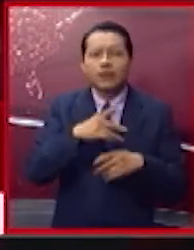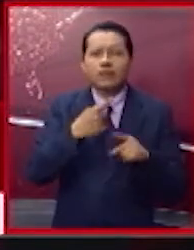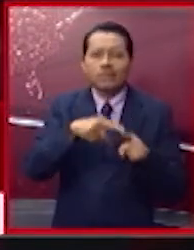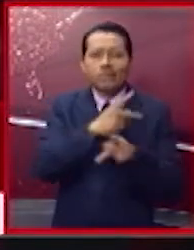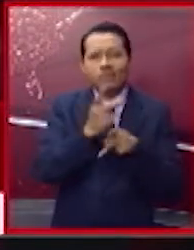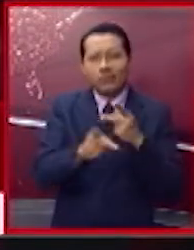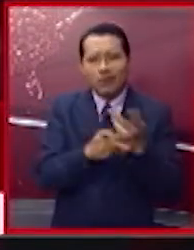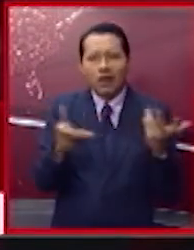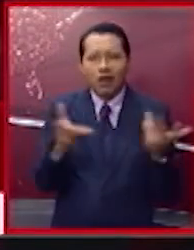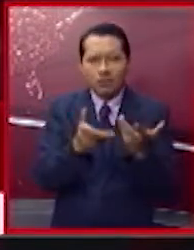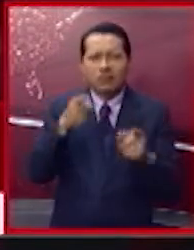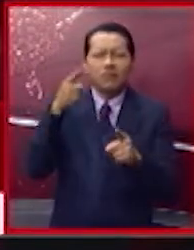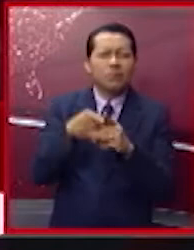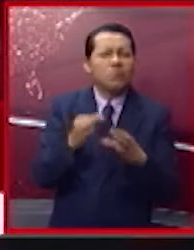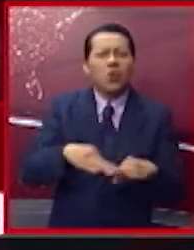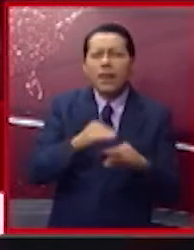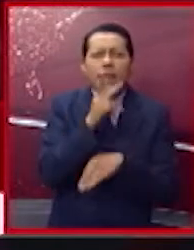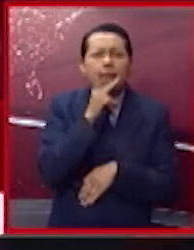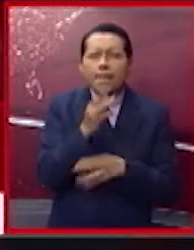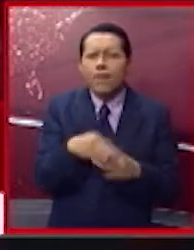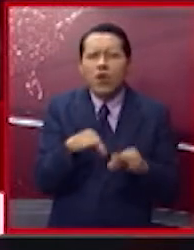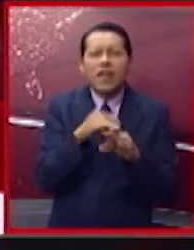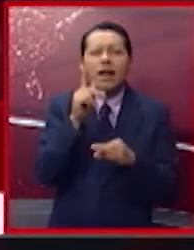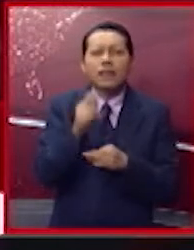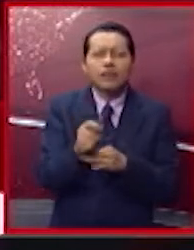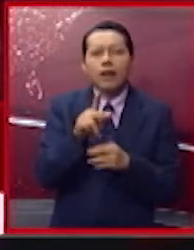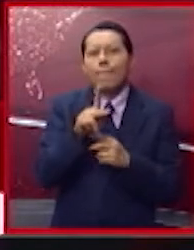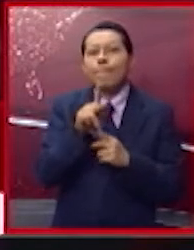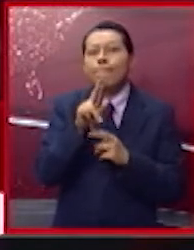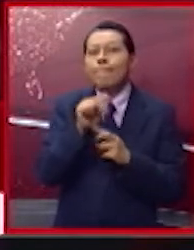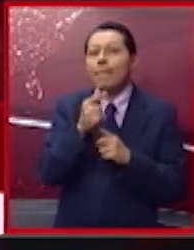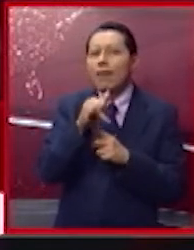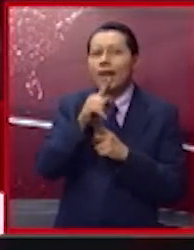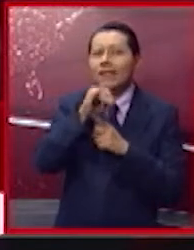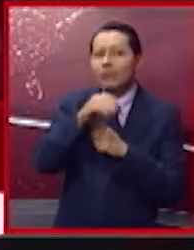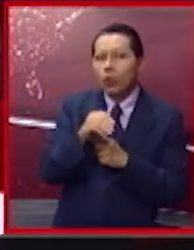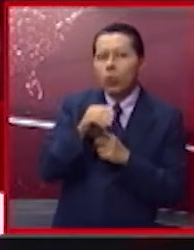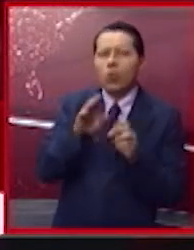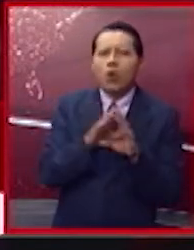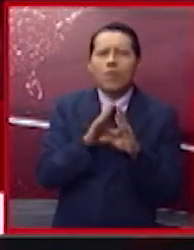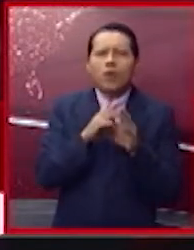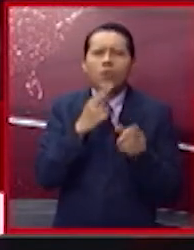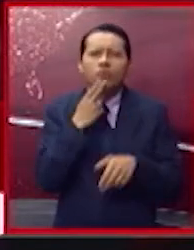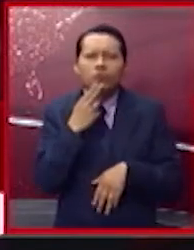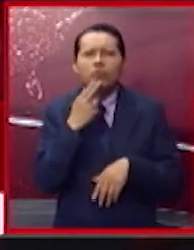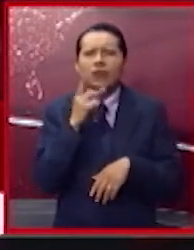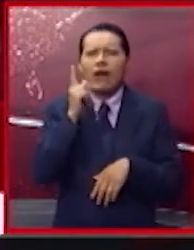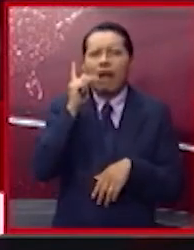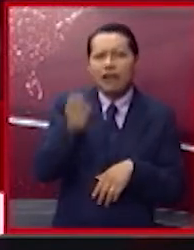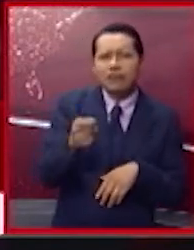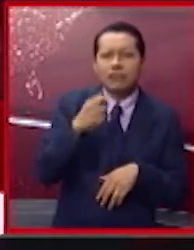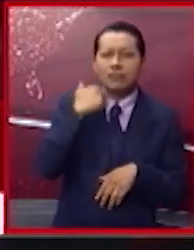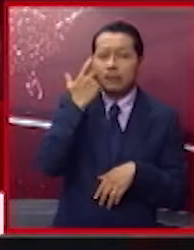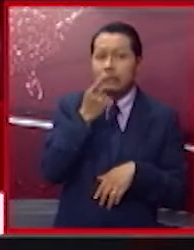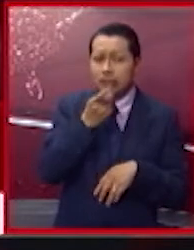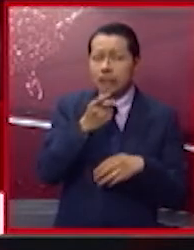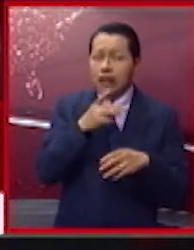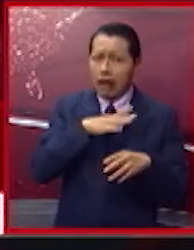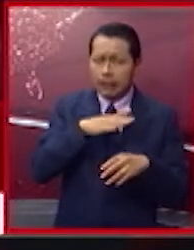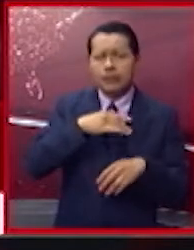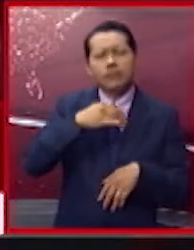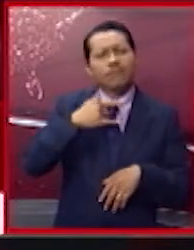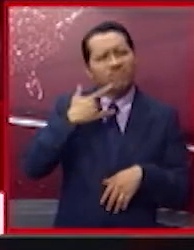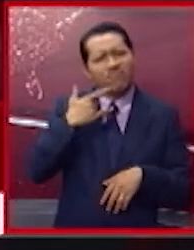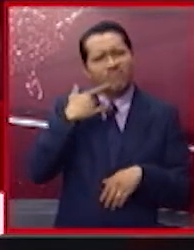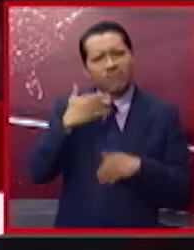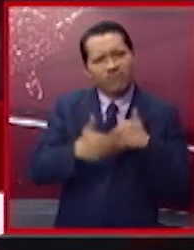policy. Those debates are not very productive. I think the key word, and I think for lawmakers and policymakers, the